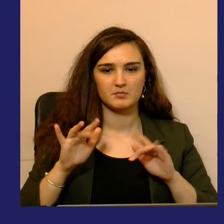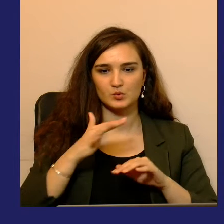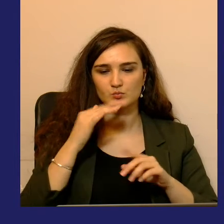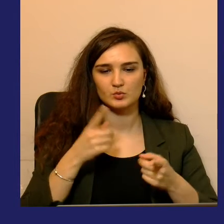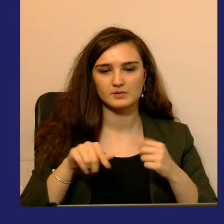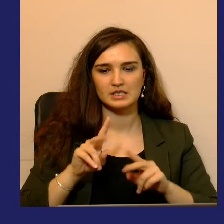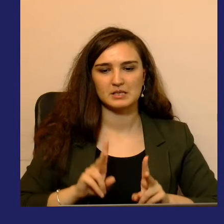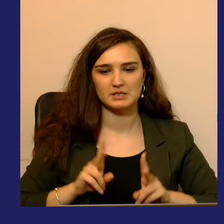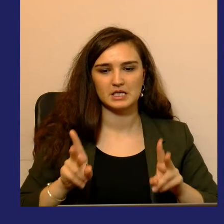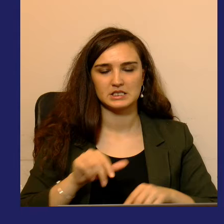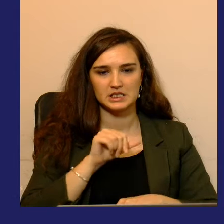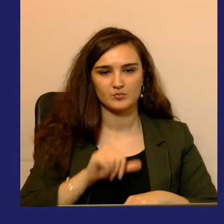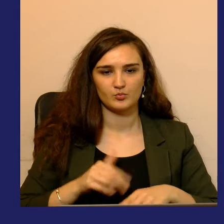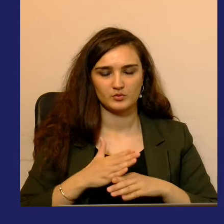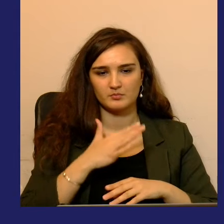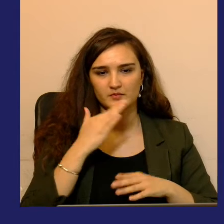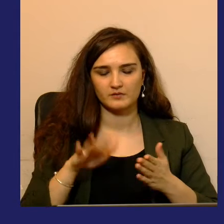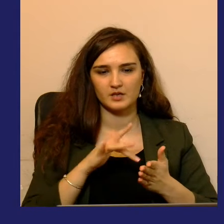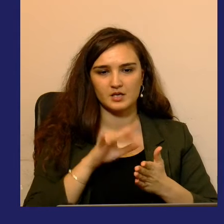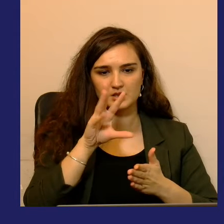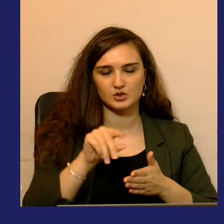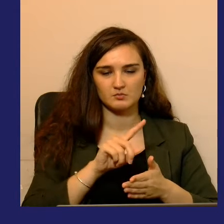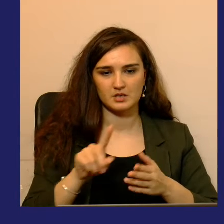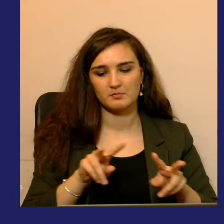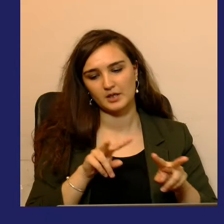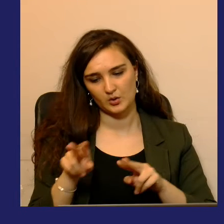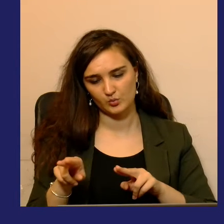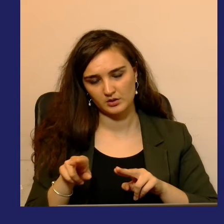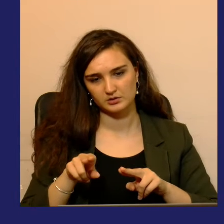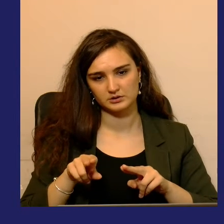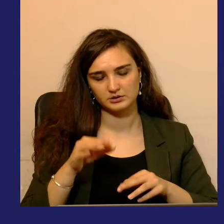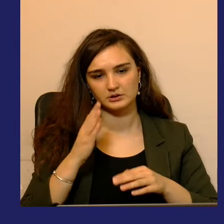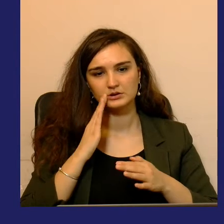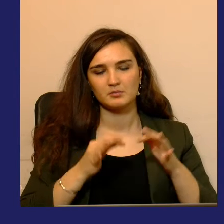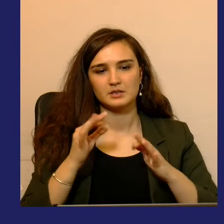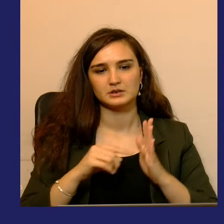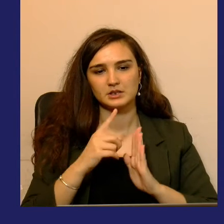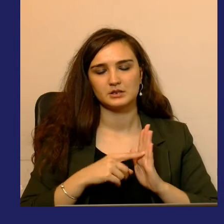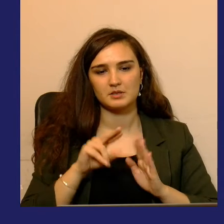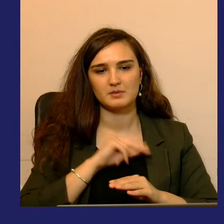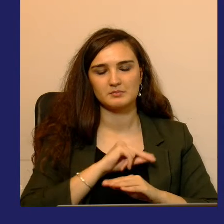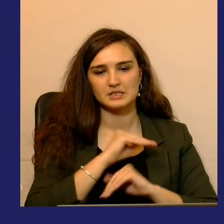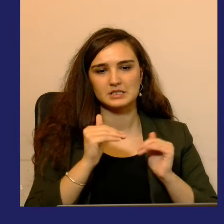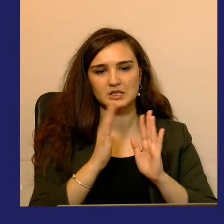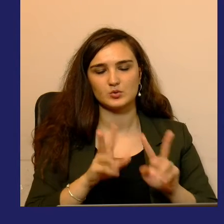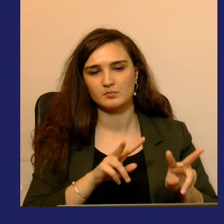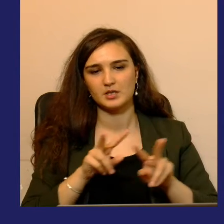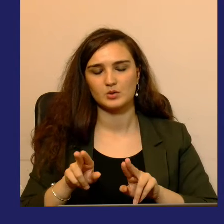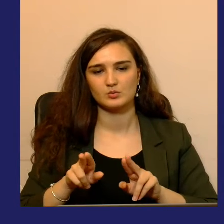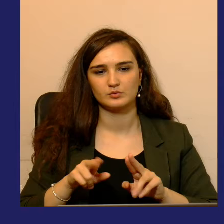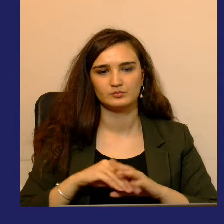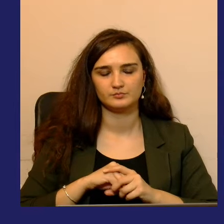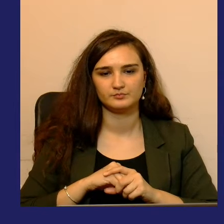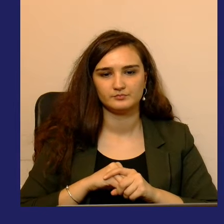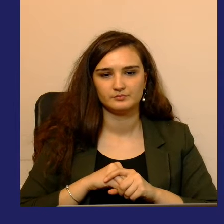parallel administrative jurisdiction, because that makes it a lot easier in an election to put a